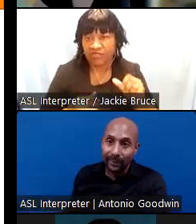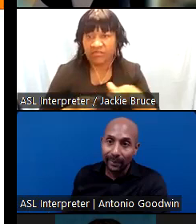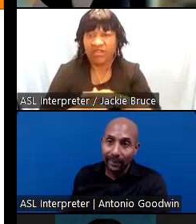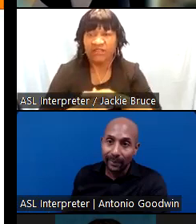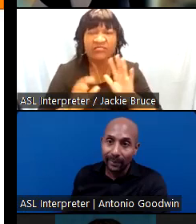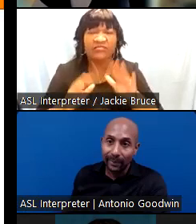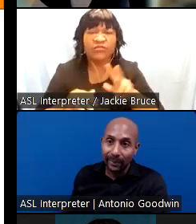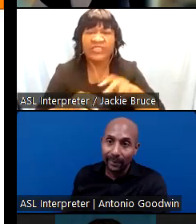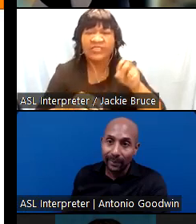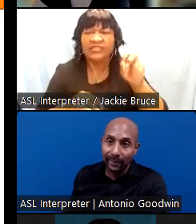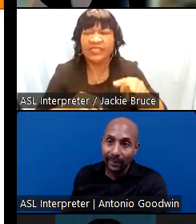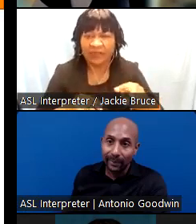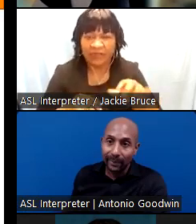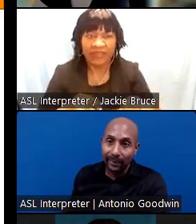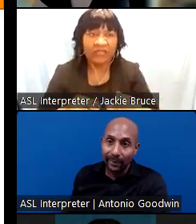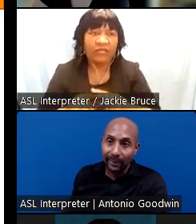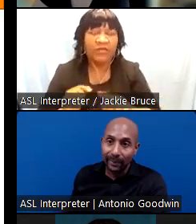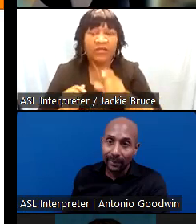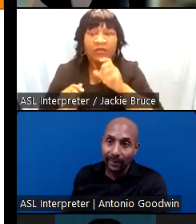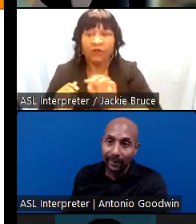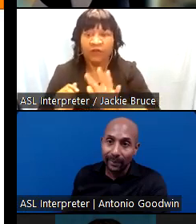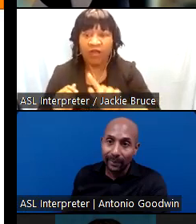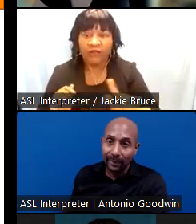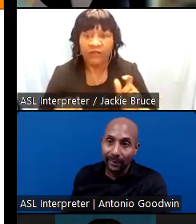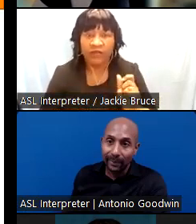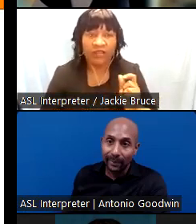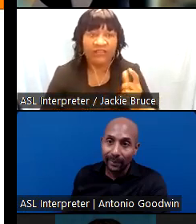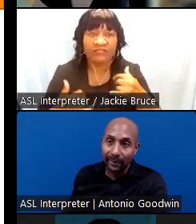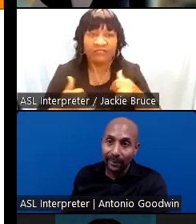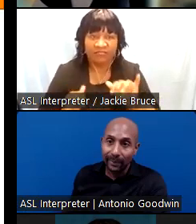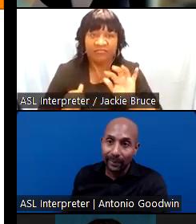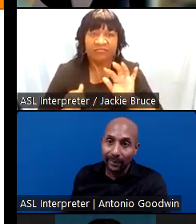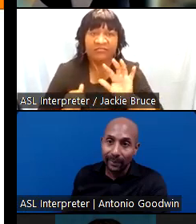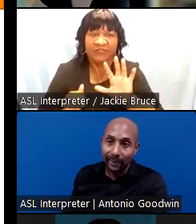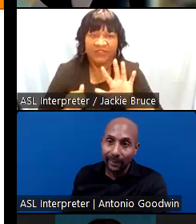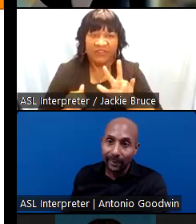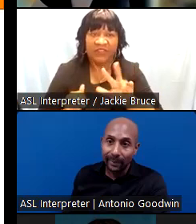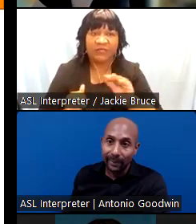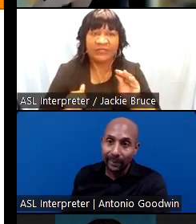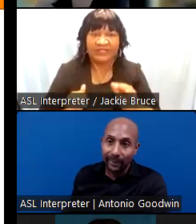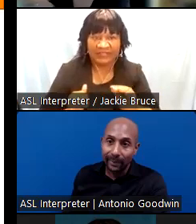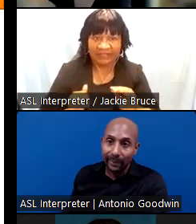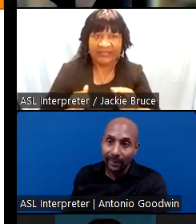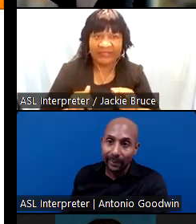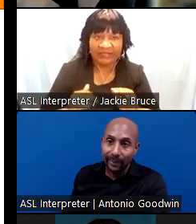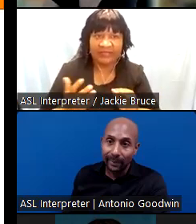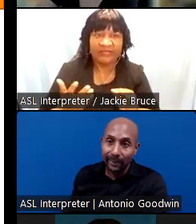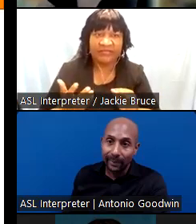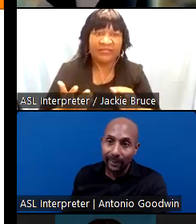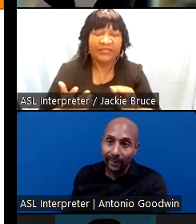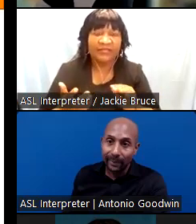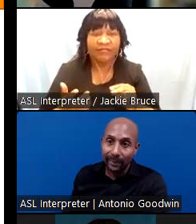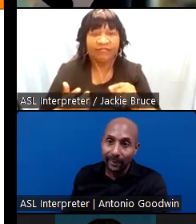this, but 5 to 11-year-olds remains at 53%, with it's kind of plateaued.